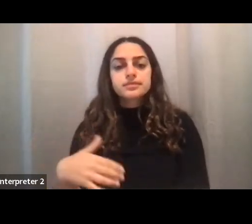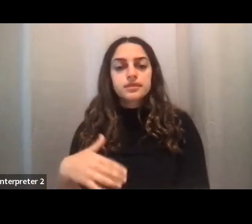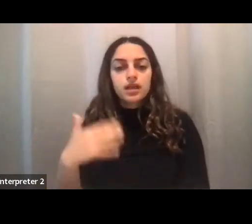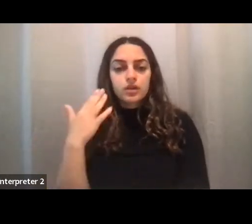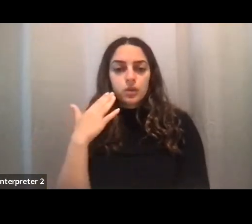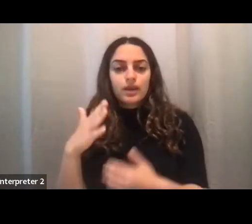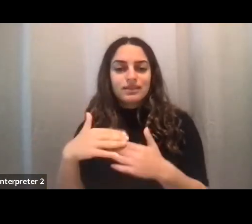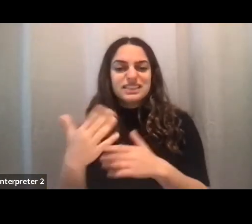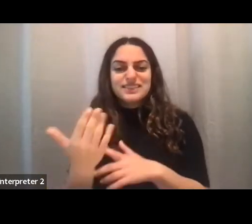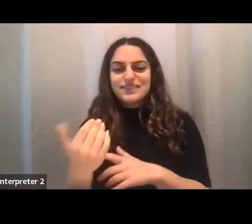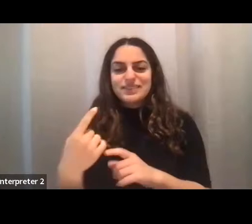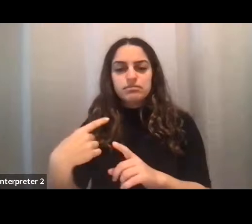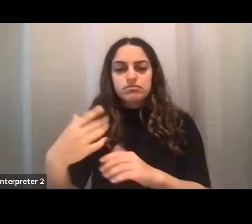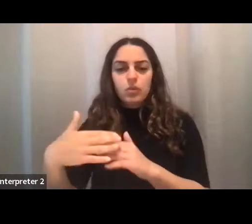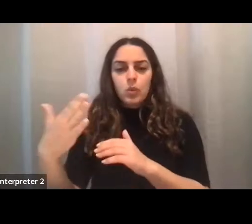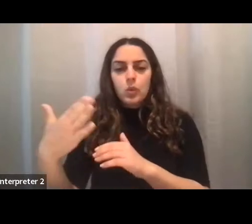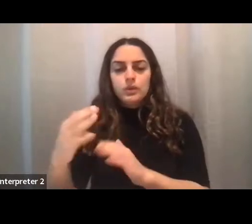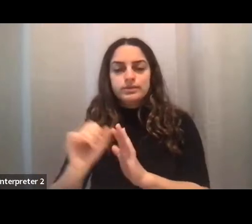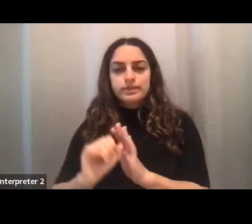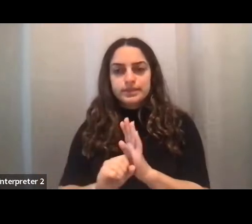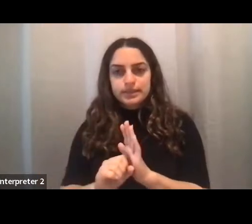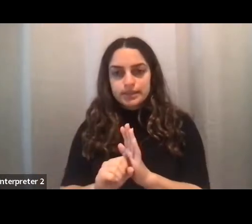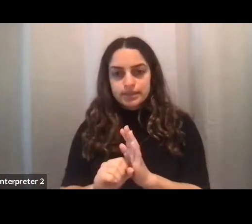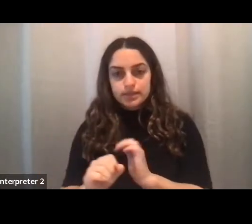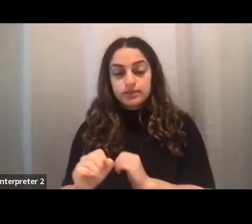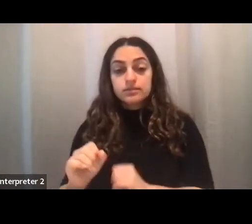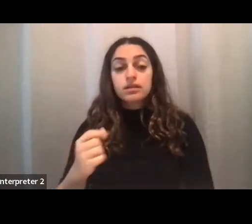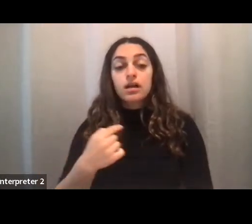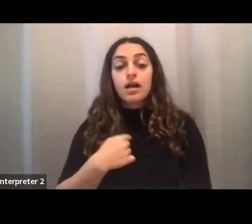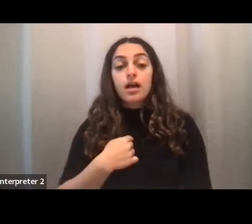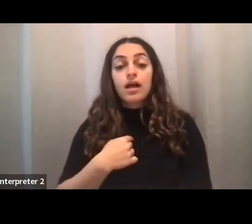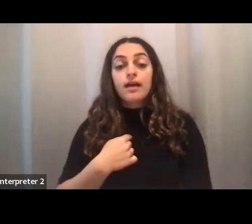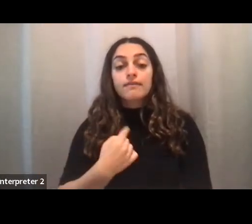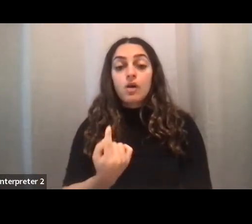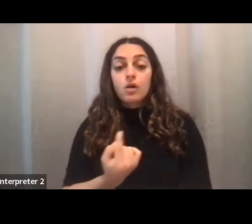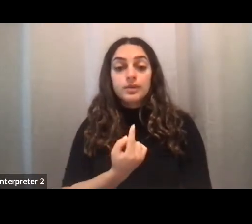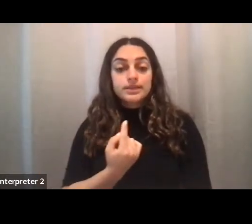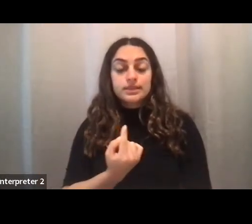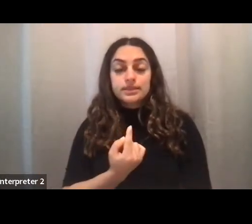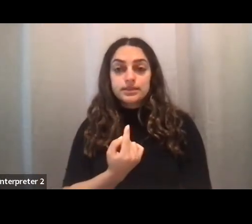plus states i've always been